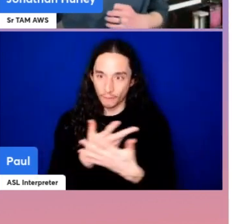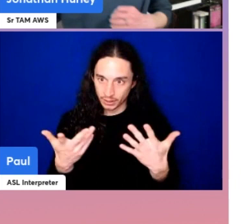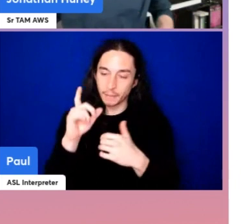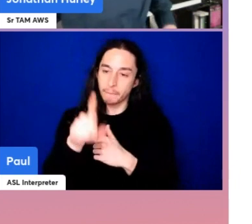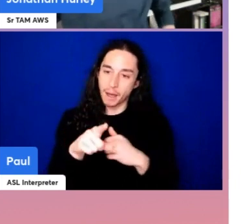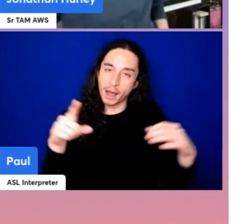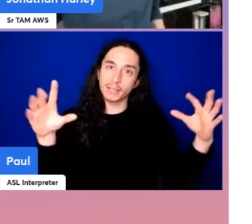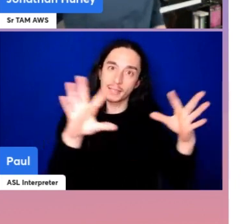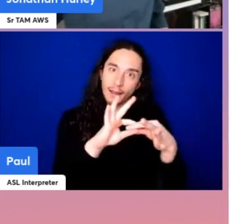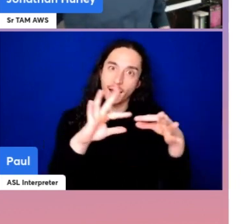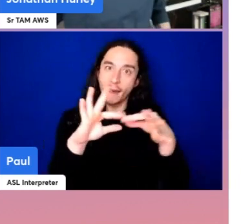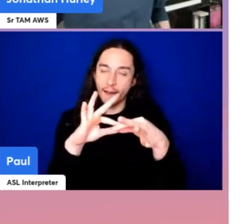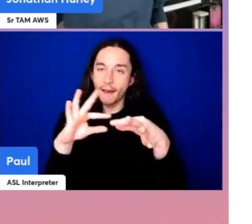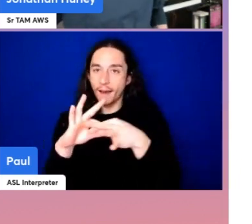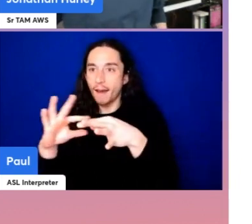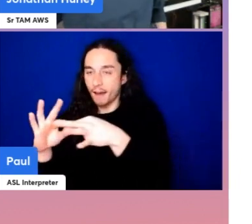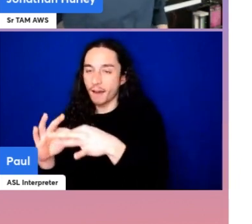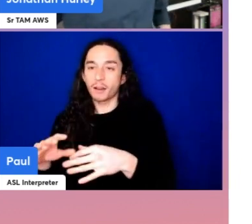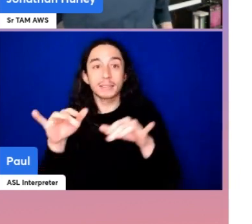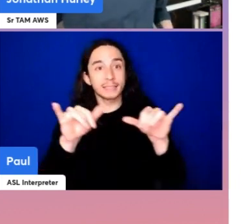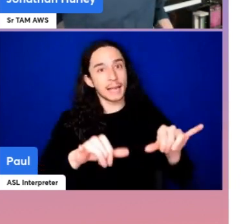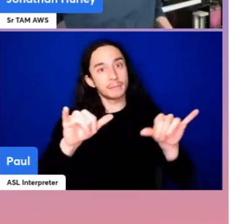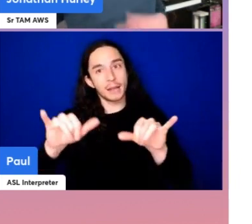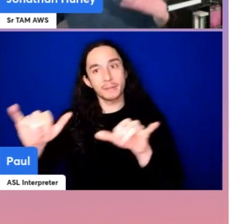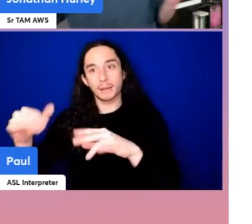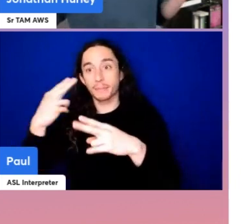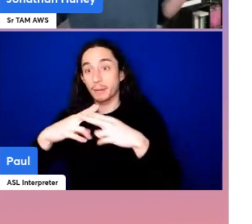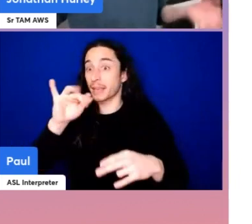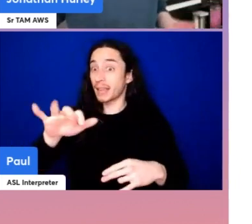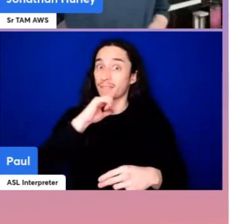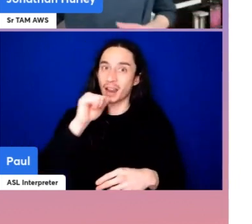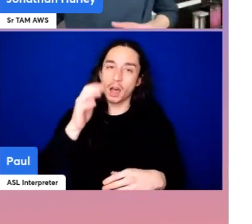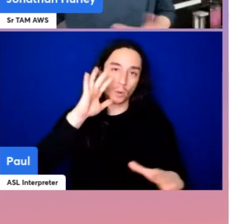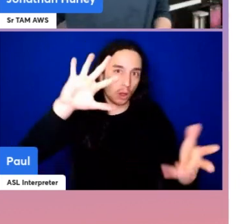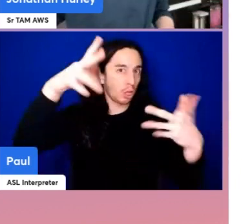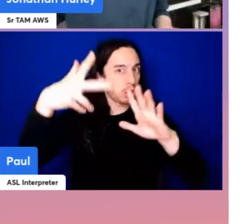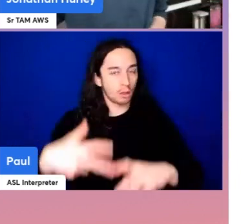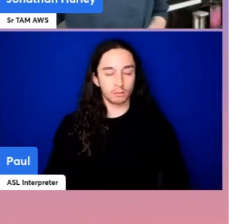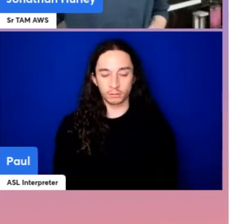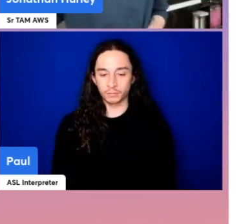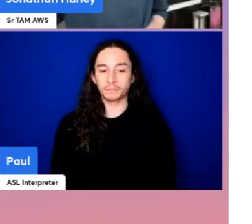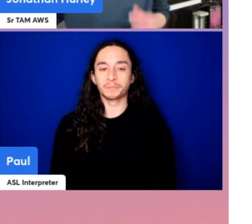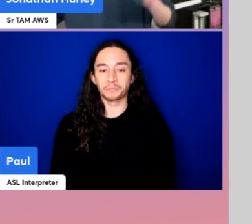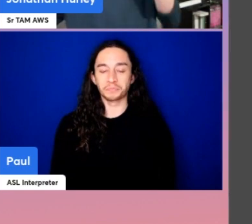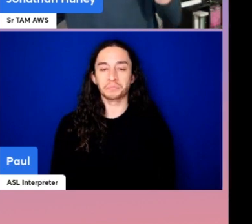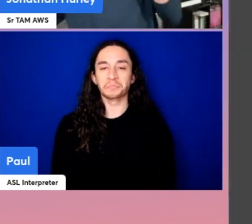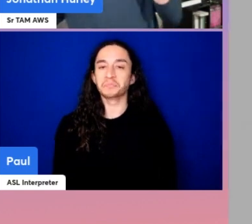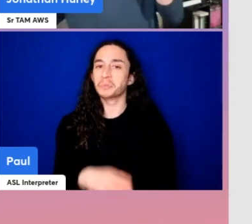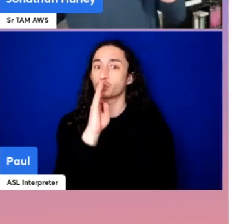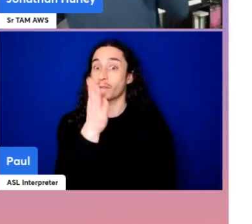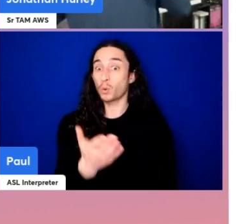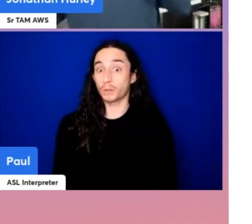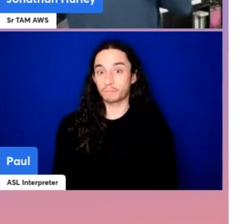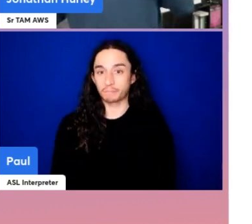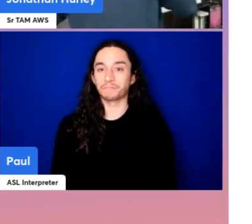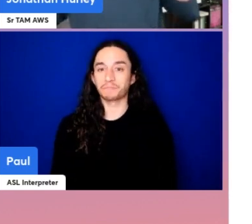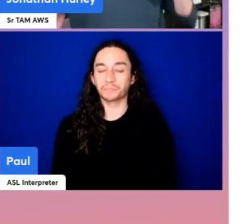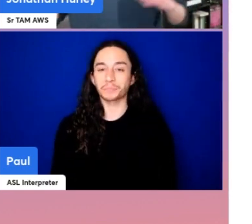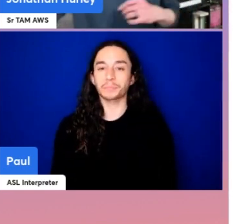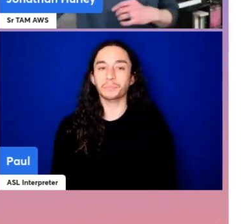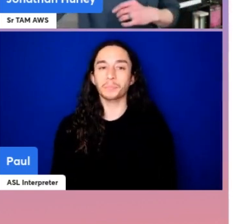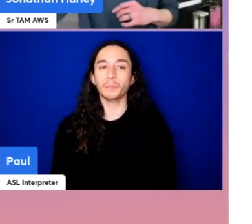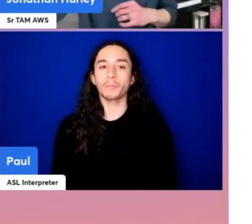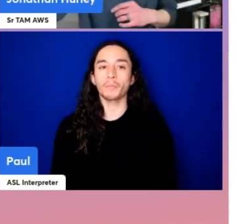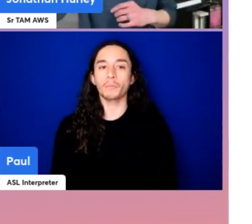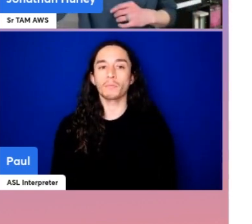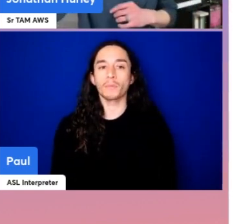Otherwise, things are going to go sideways in a big hurry. But pretty straightforward as commands go. Once we've got